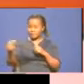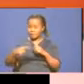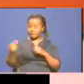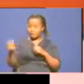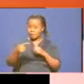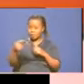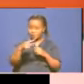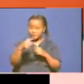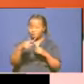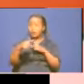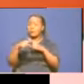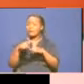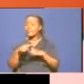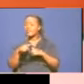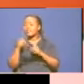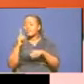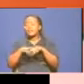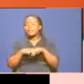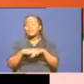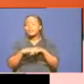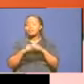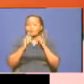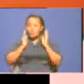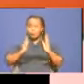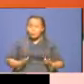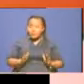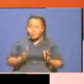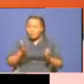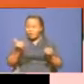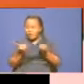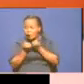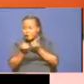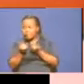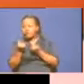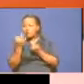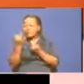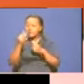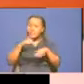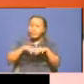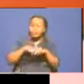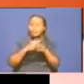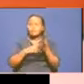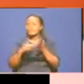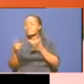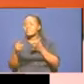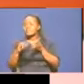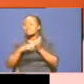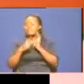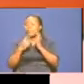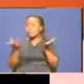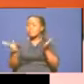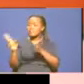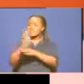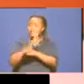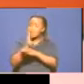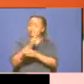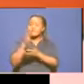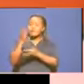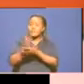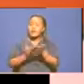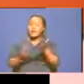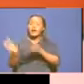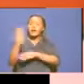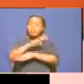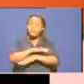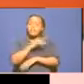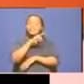that when somebody is on dialysis, they do it minimum twice a week or 3 times a week. A week, yeah. they spend half of the day in the hospital two